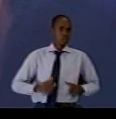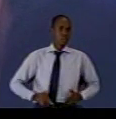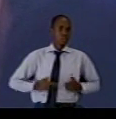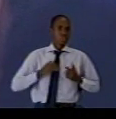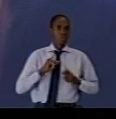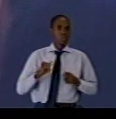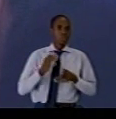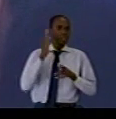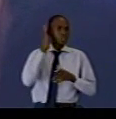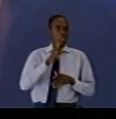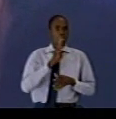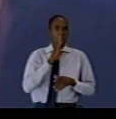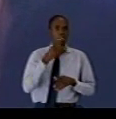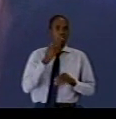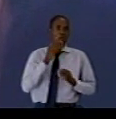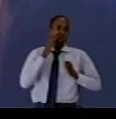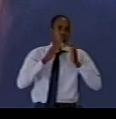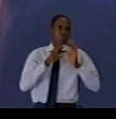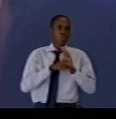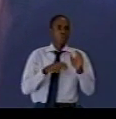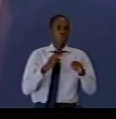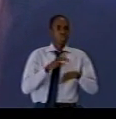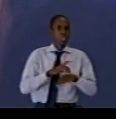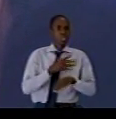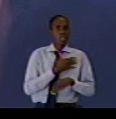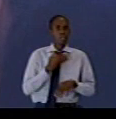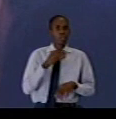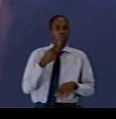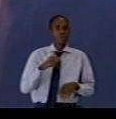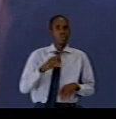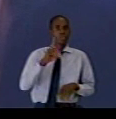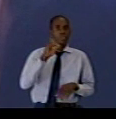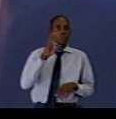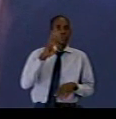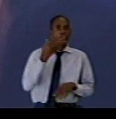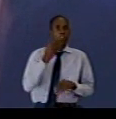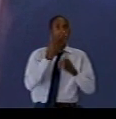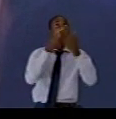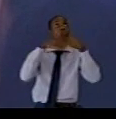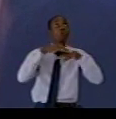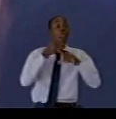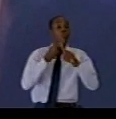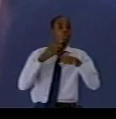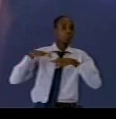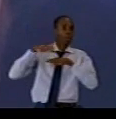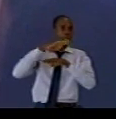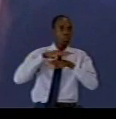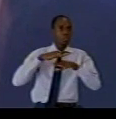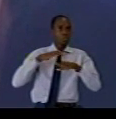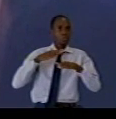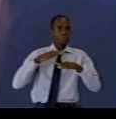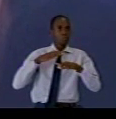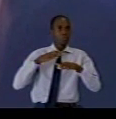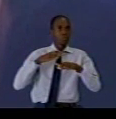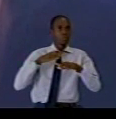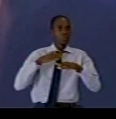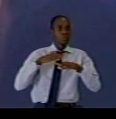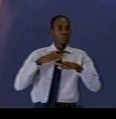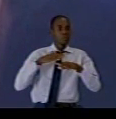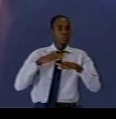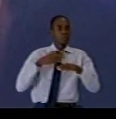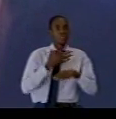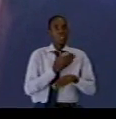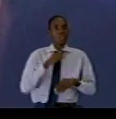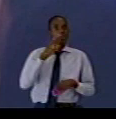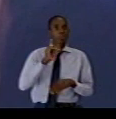thy dwelling shall be the fatness of the earth, and of the dew of heaven from above. And by thy sword